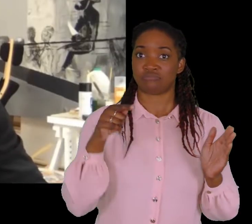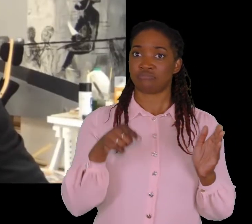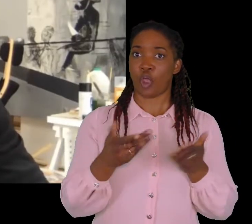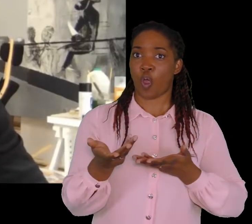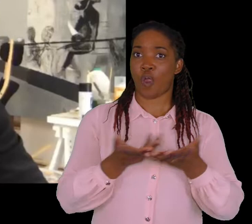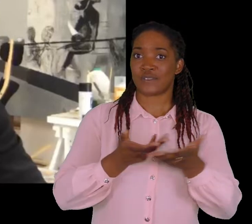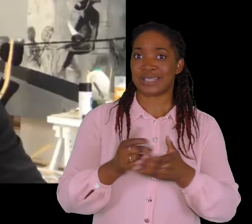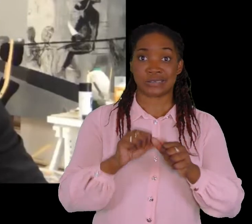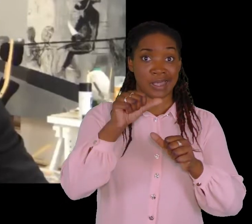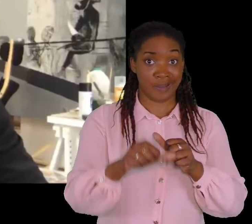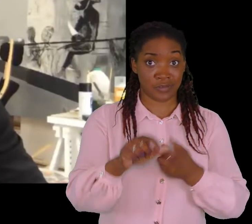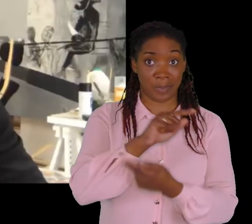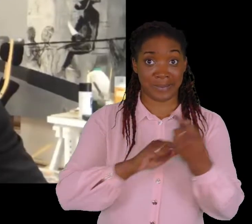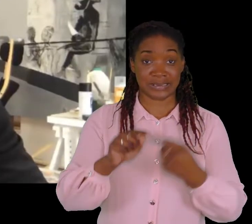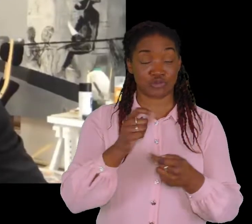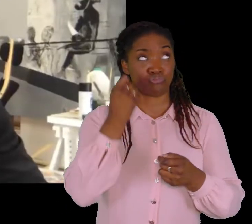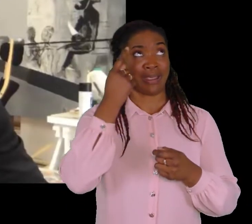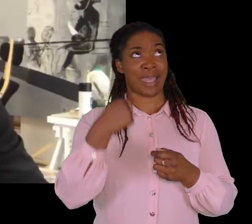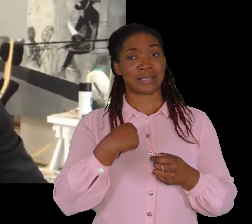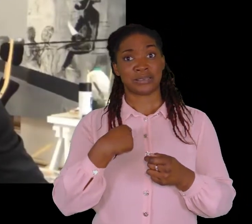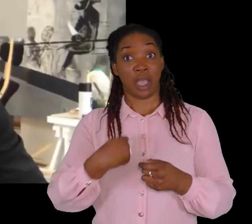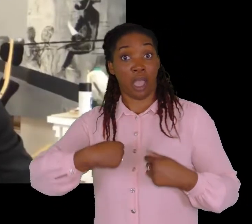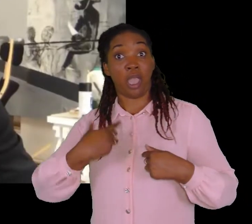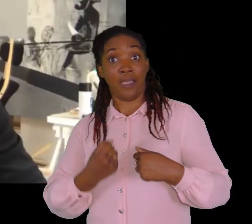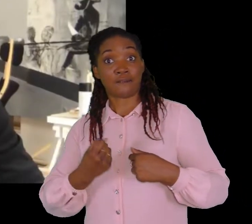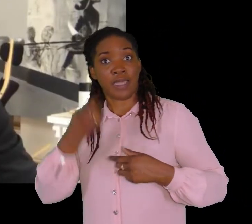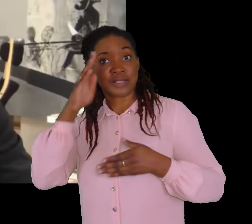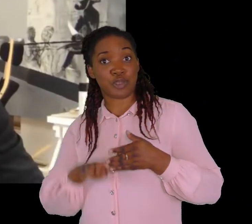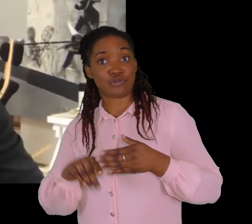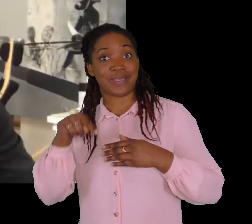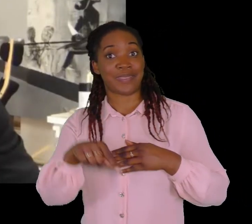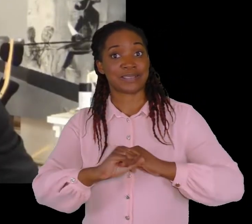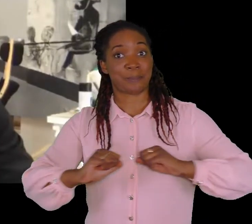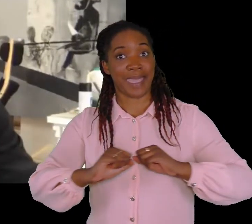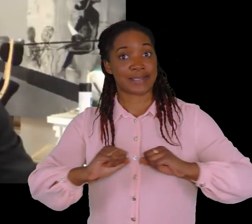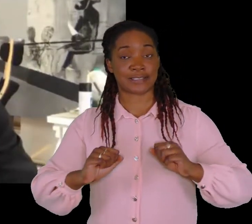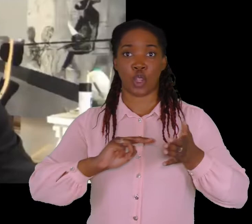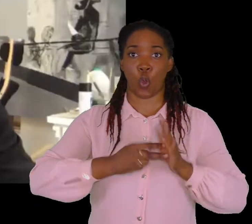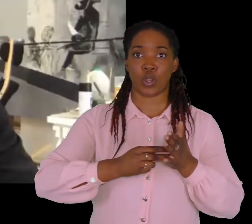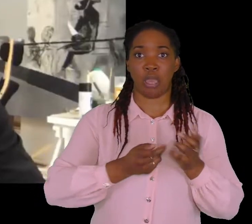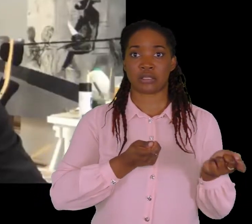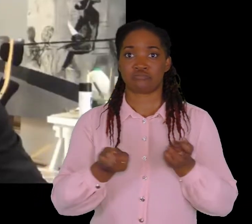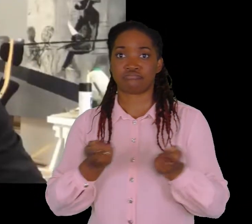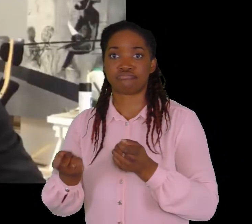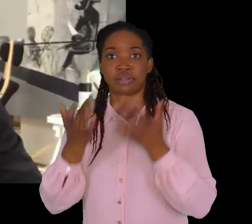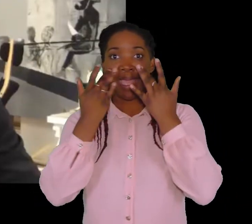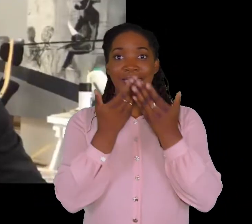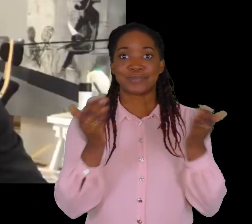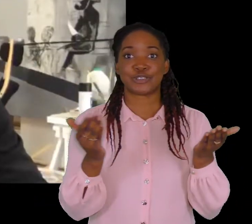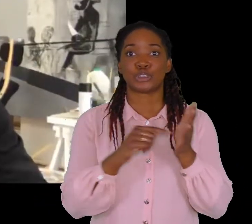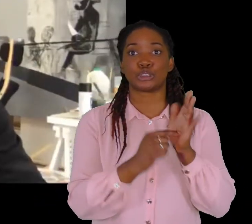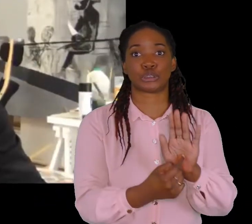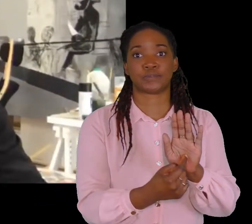some experience of this space in terms of organizing art exhibitions. There was no job title at the time. However,